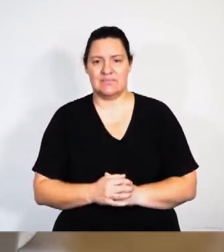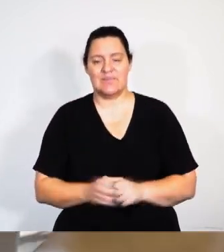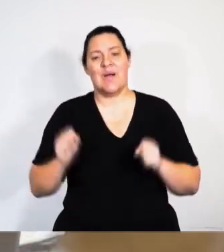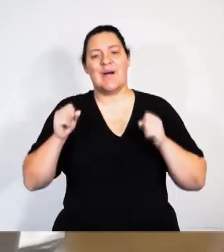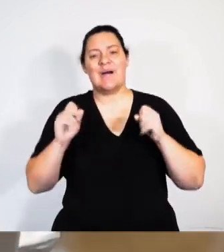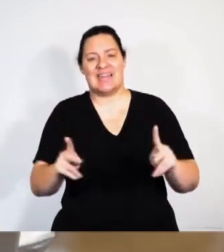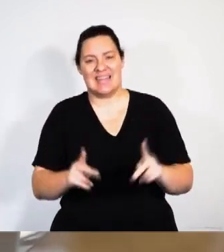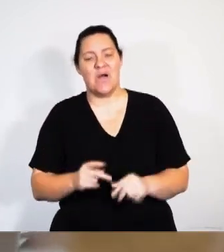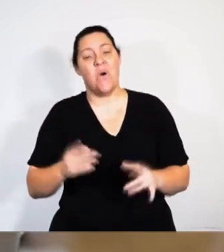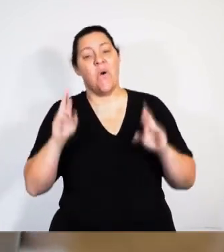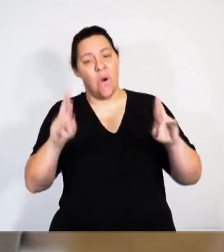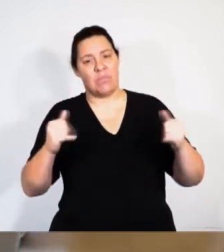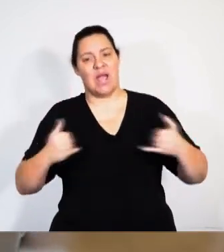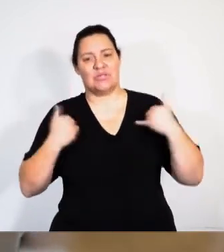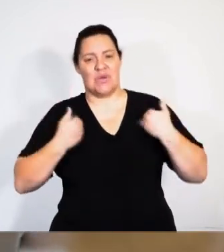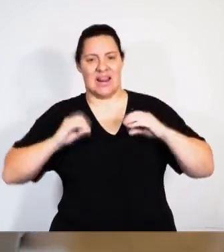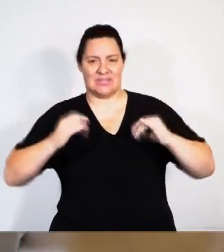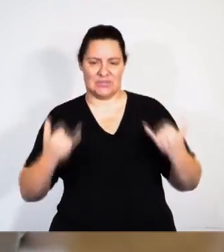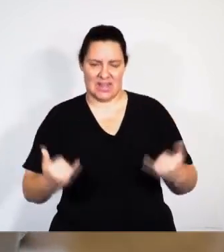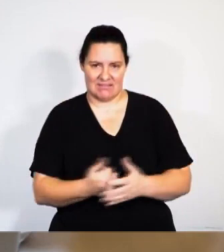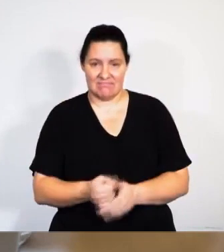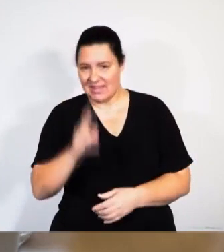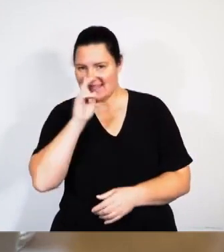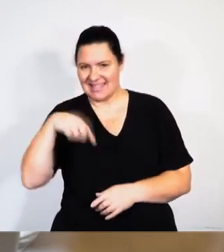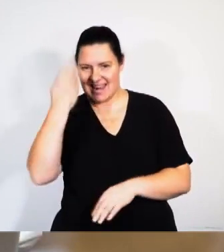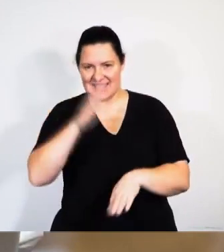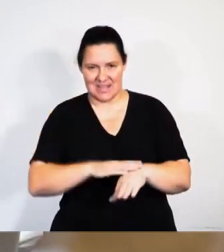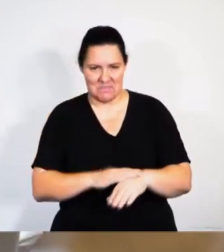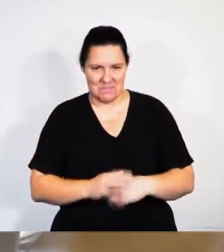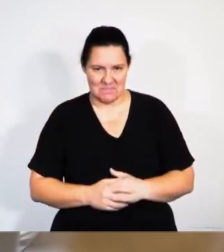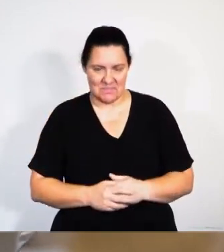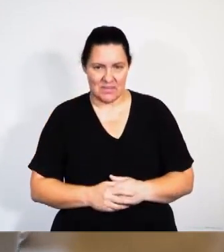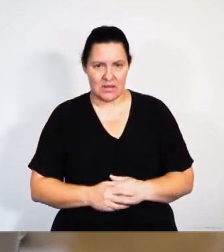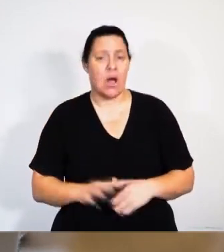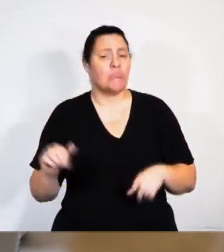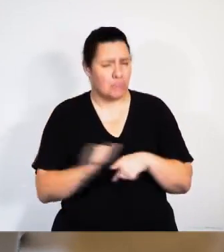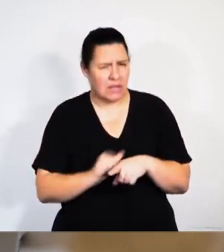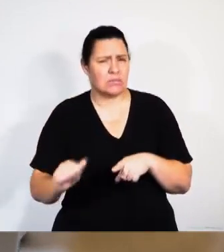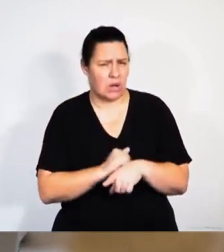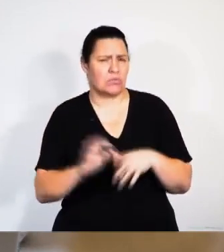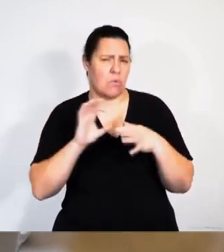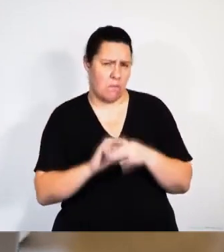Okay, everyone, I hope you have enjoyed today's lesson. I will see you next time, and do